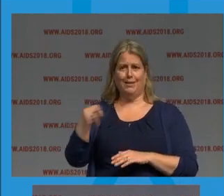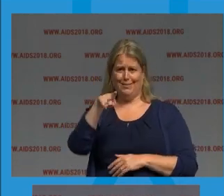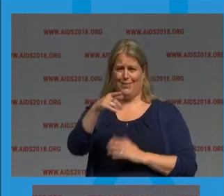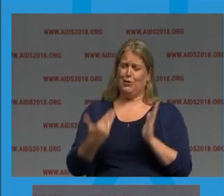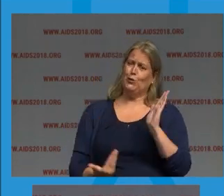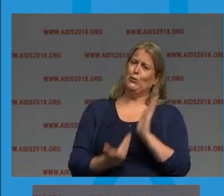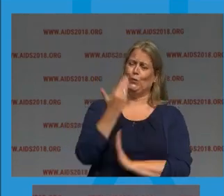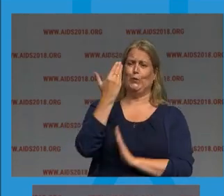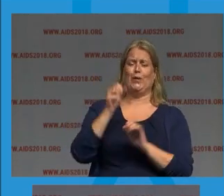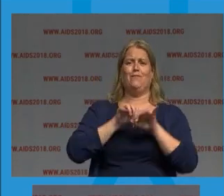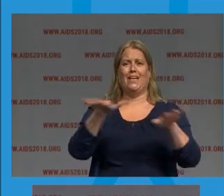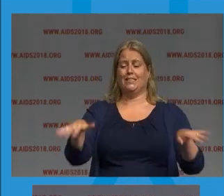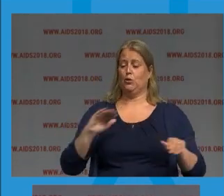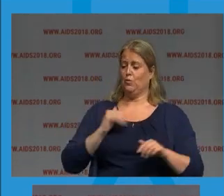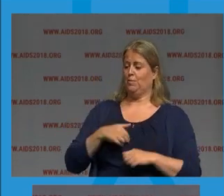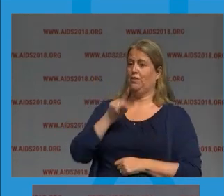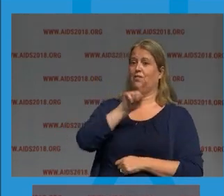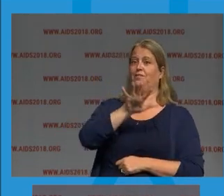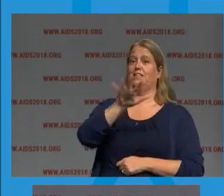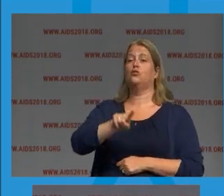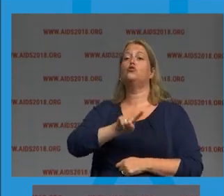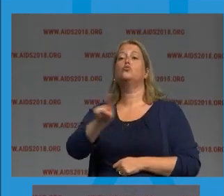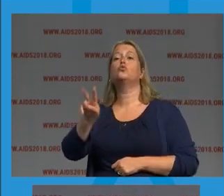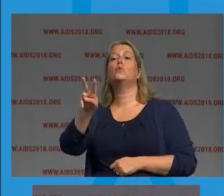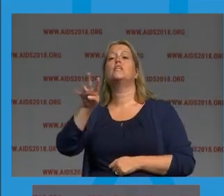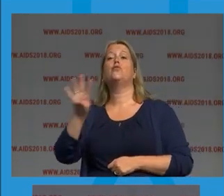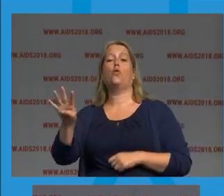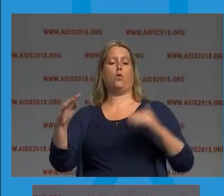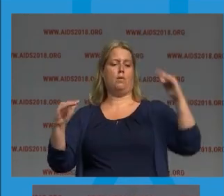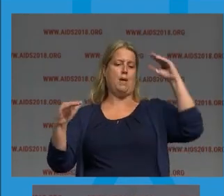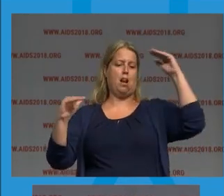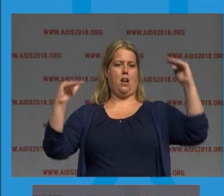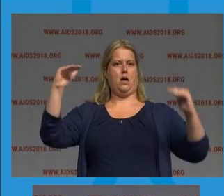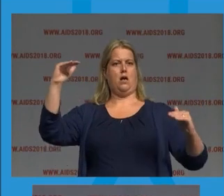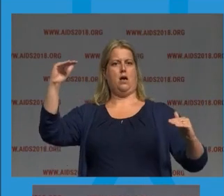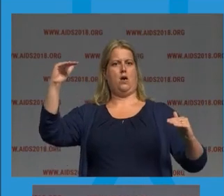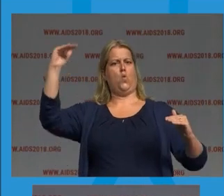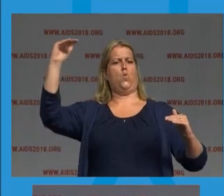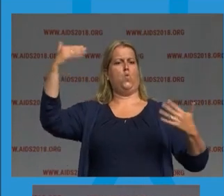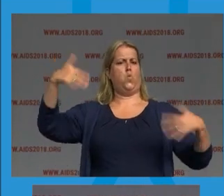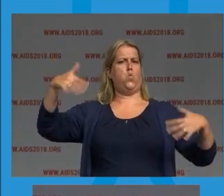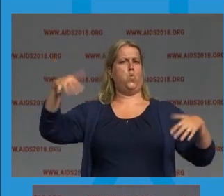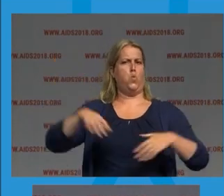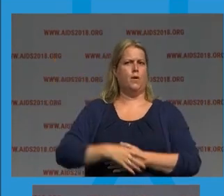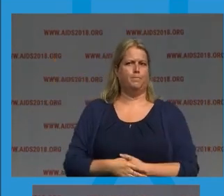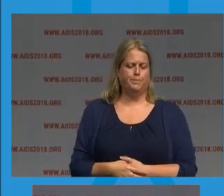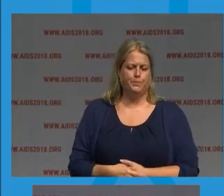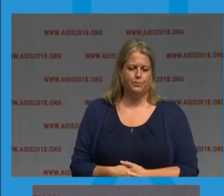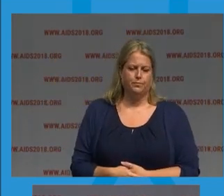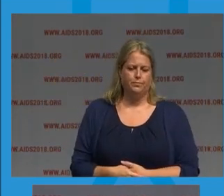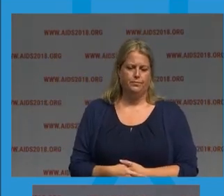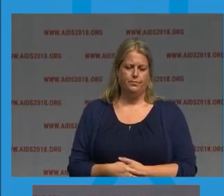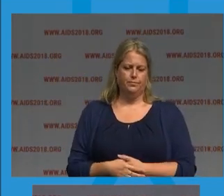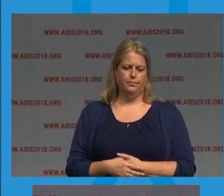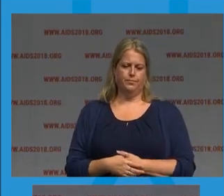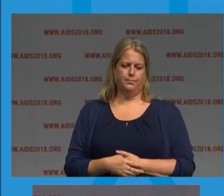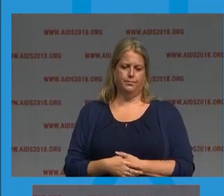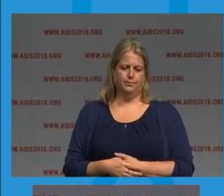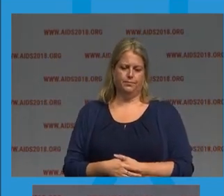those women 15 to 24 with their male counterparts acquiring HIV later on in their life